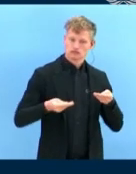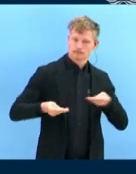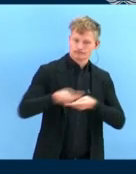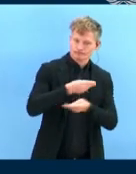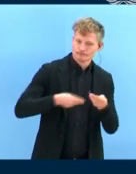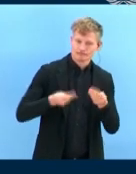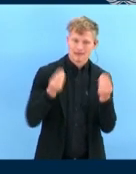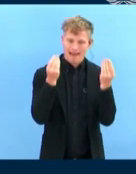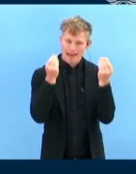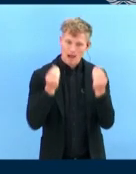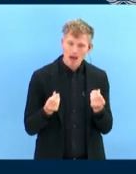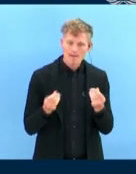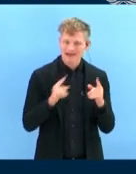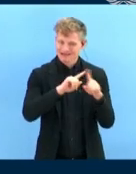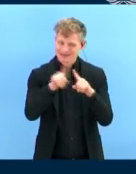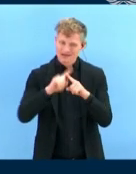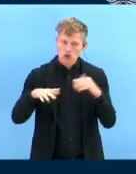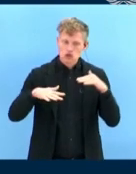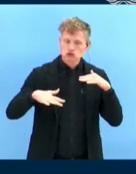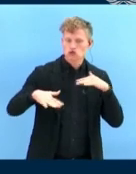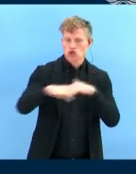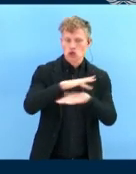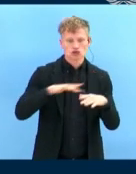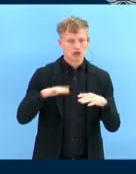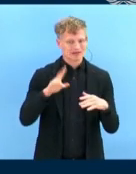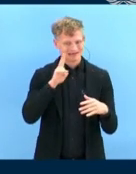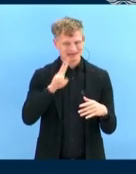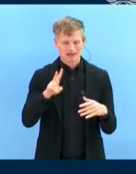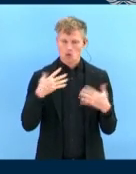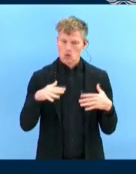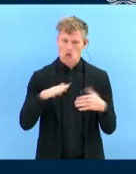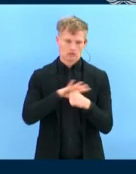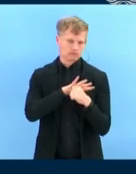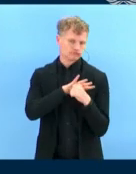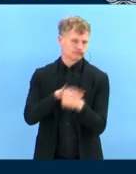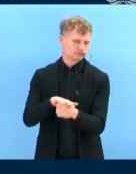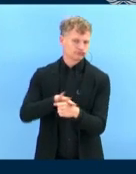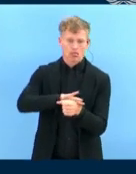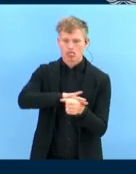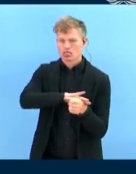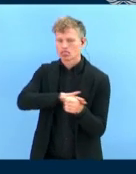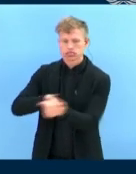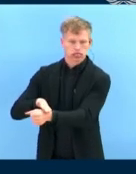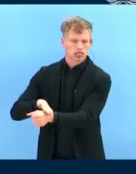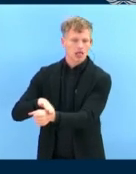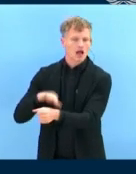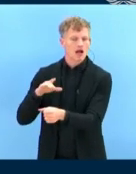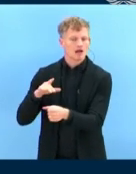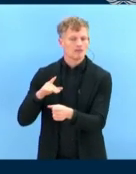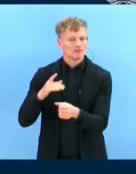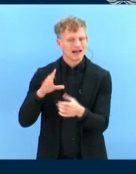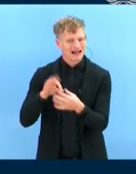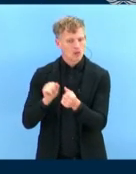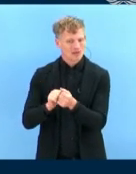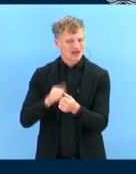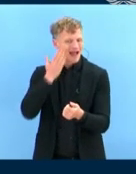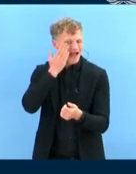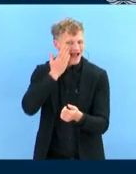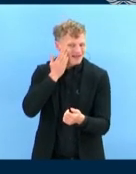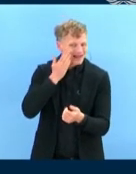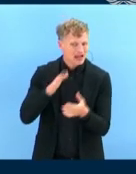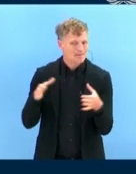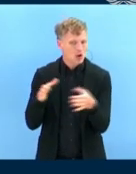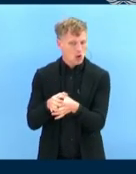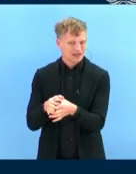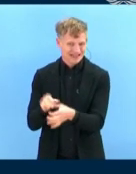underpin ongoing institutionalized discrimination and marginalization against ethnic minorities constitute to the